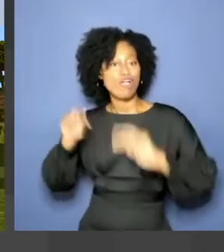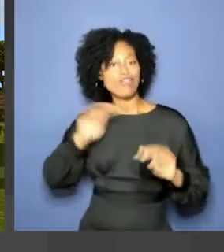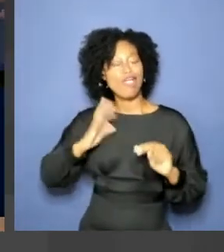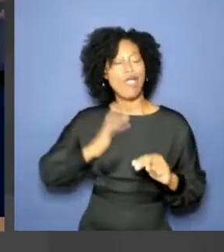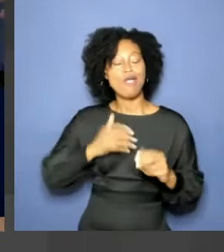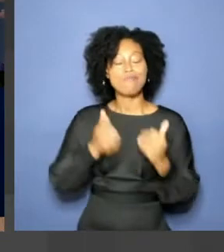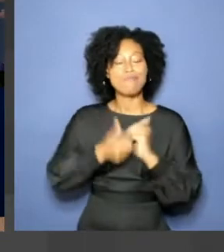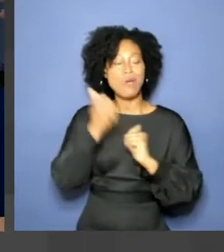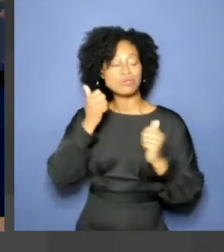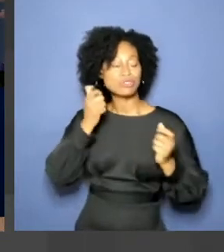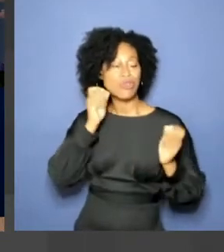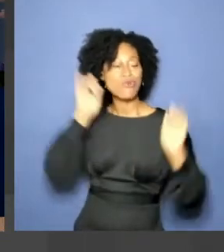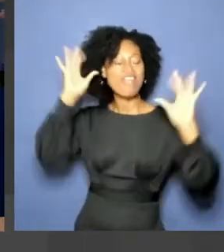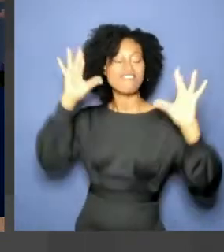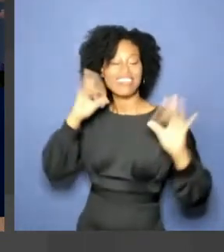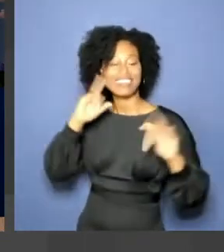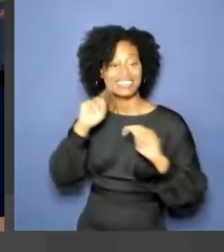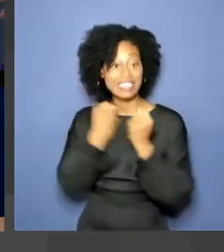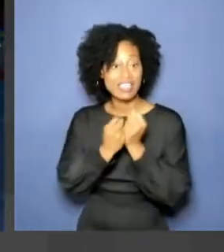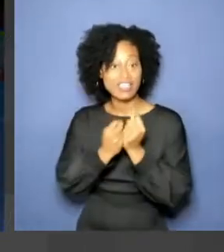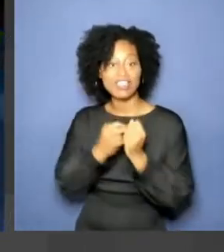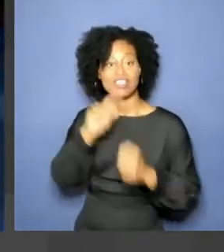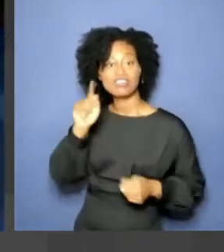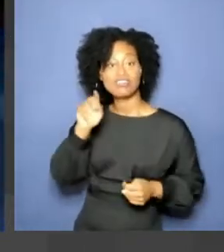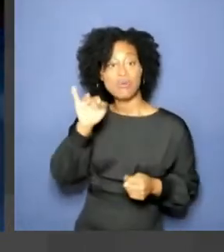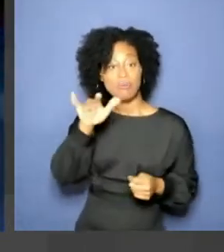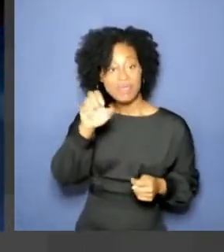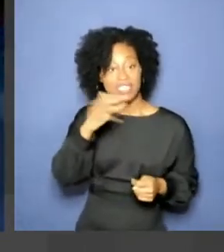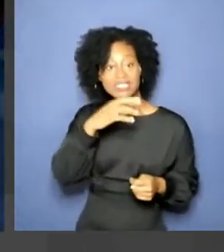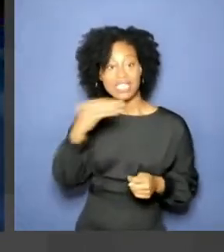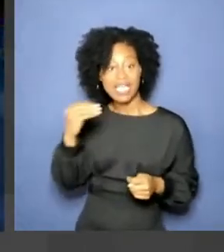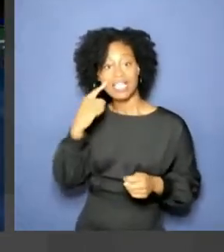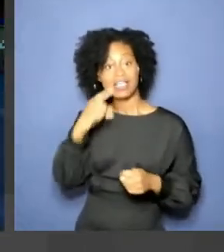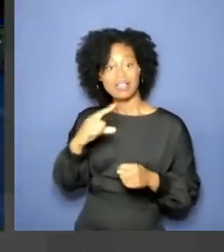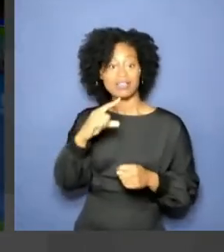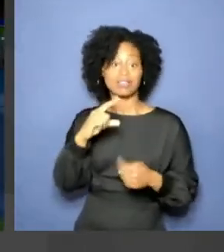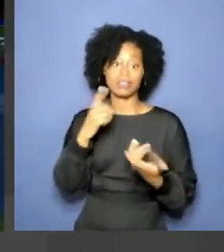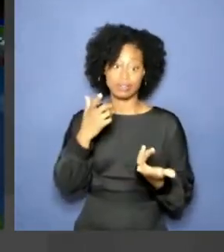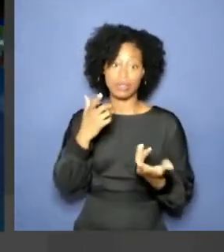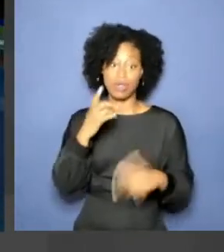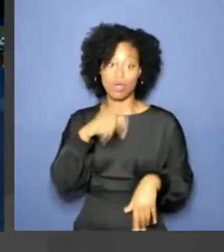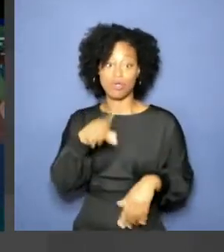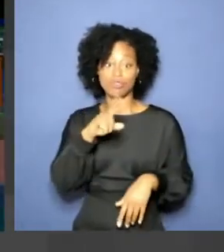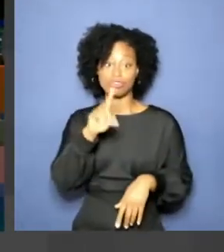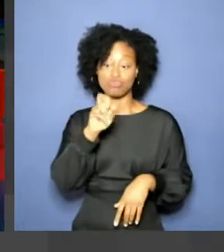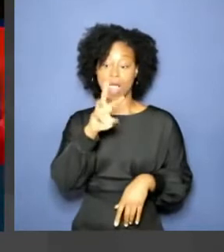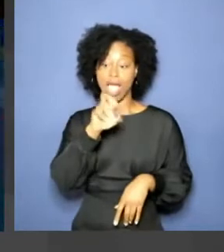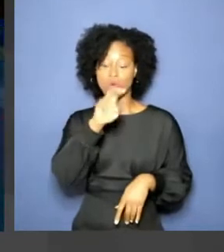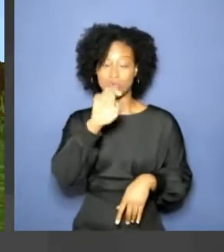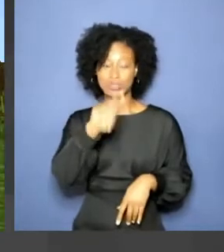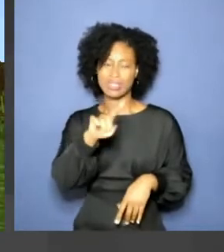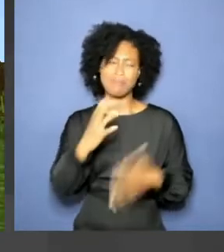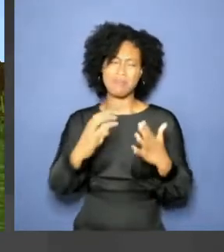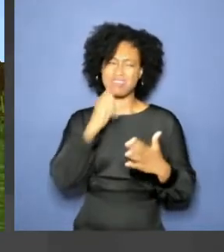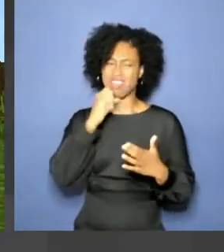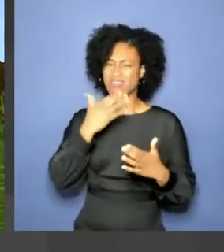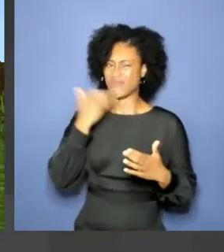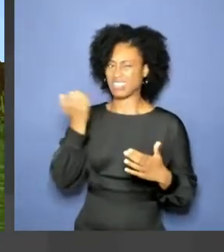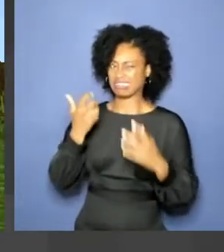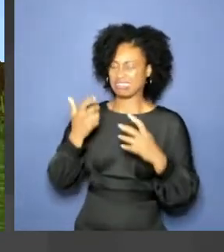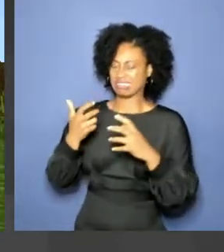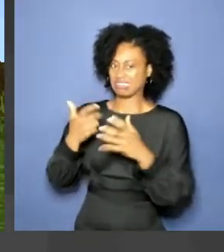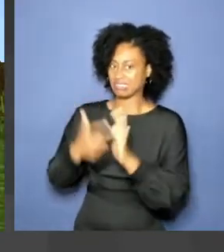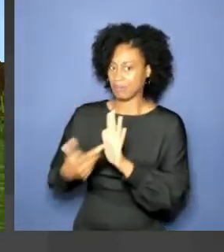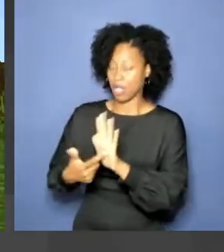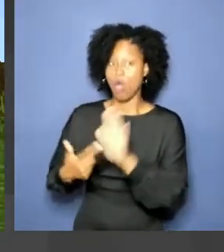teams. Zombies and the Drowned. Maybe not the best example. Let's try another. Cobblestone